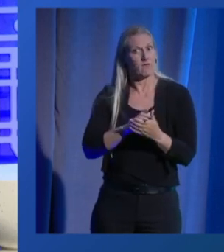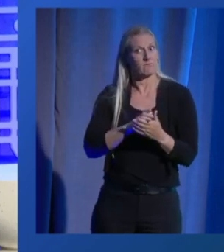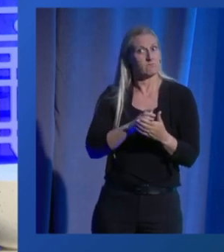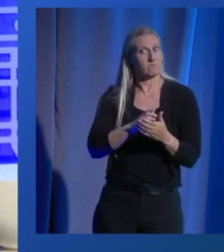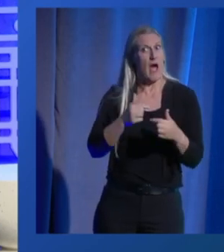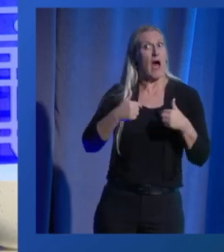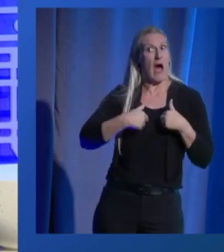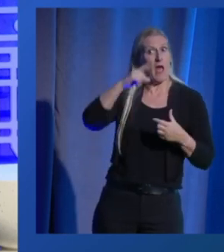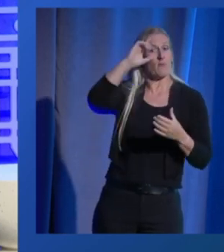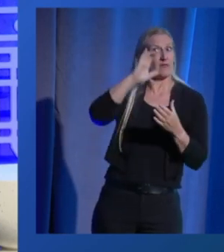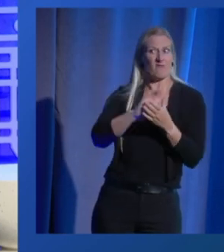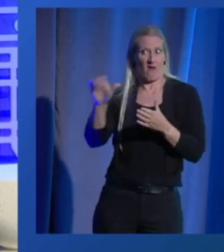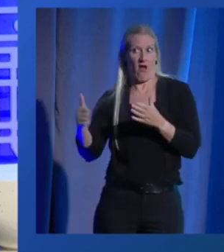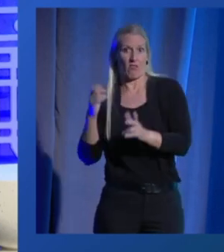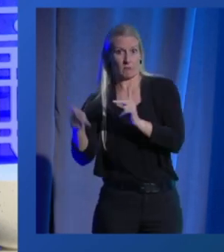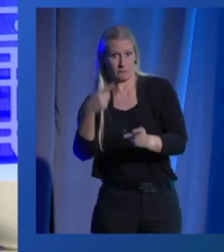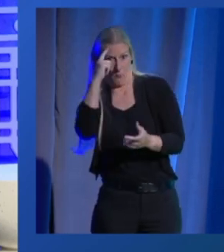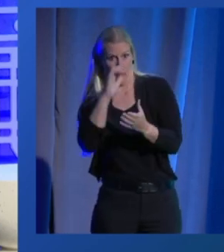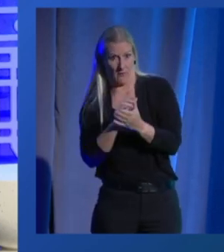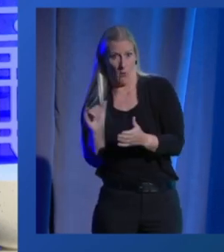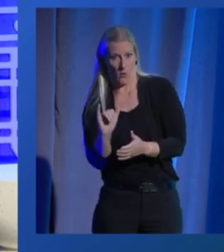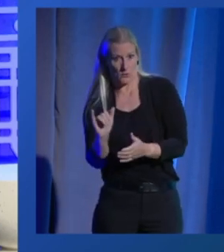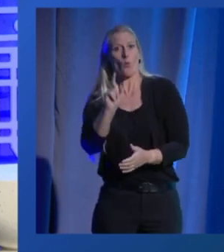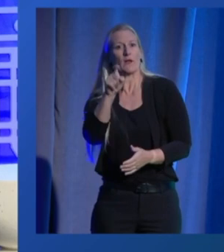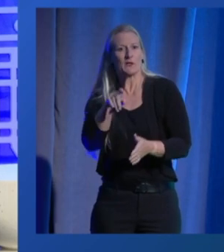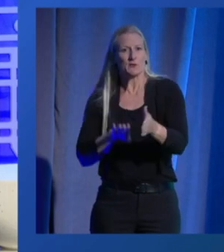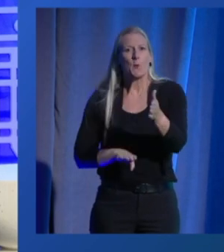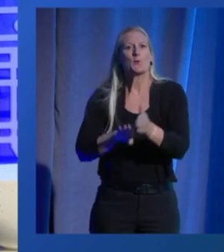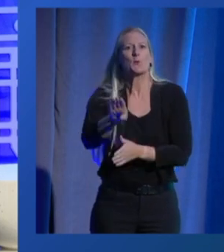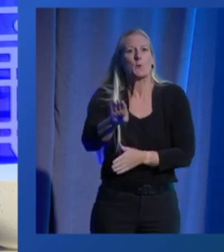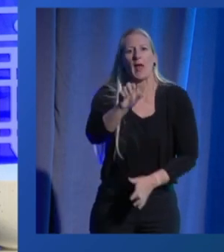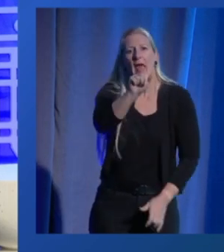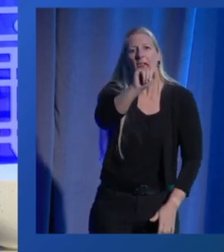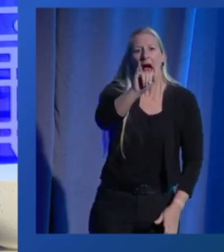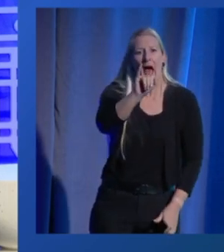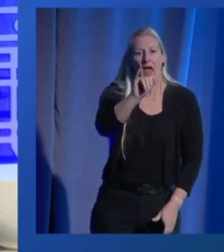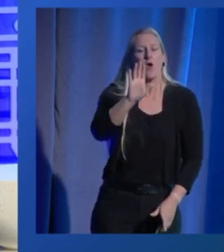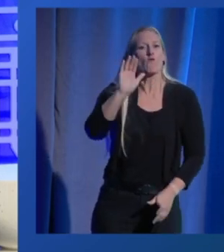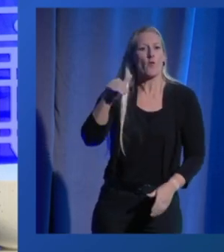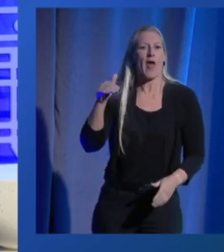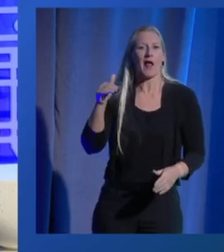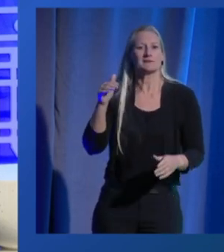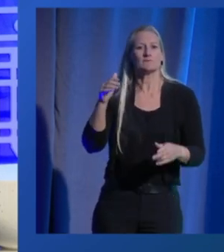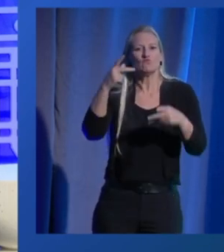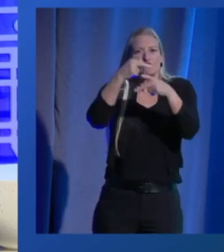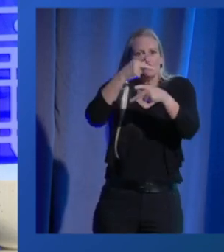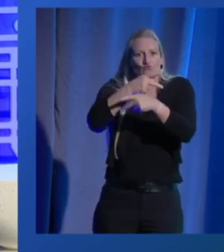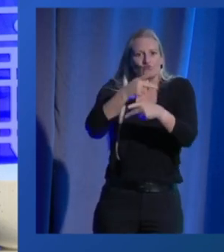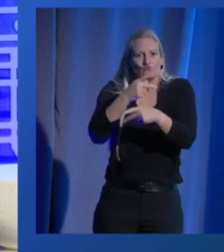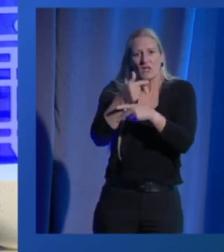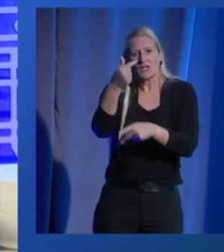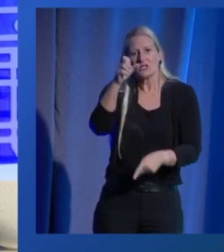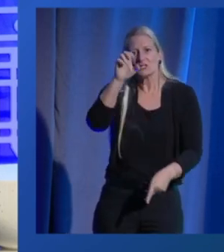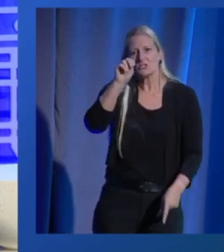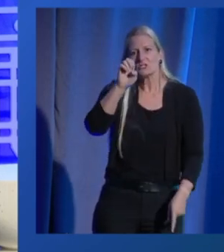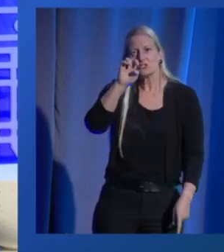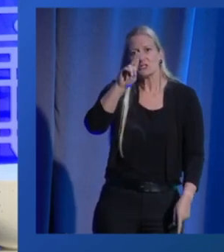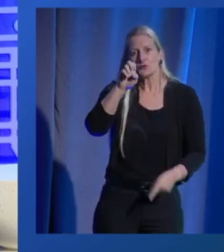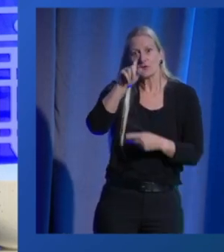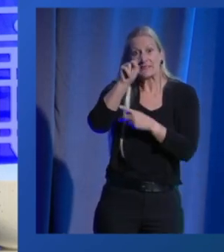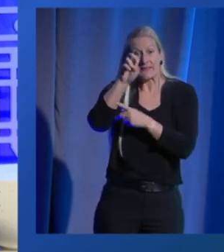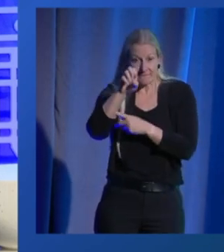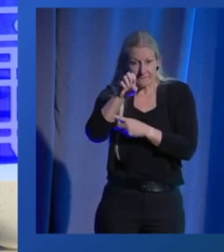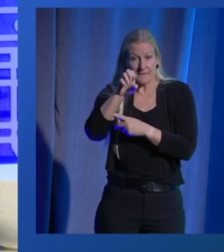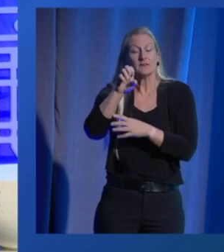uh development of AI applications for this new generative staff that we're all going to need in a human team uh human machine